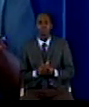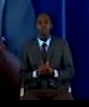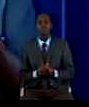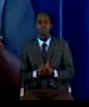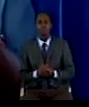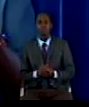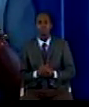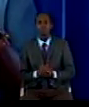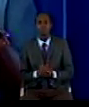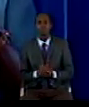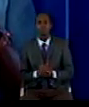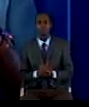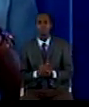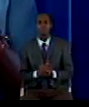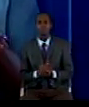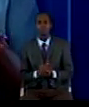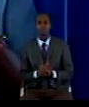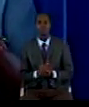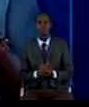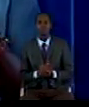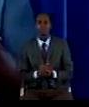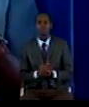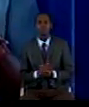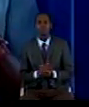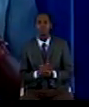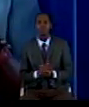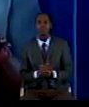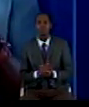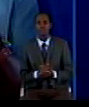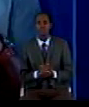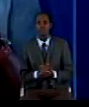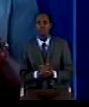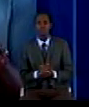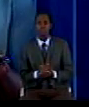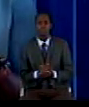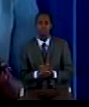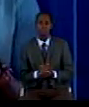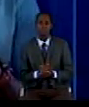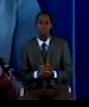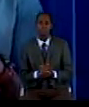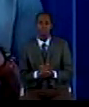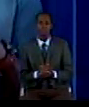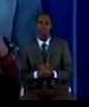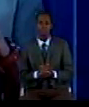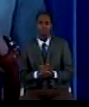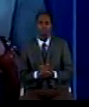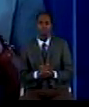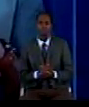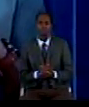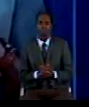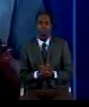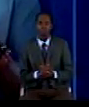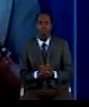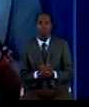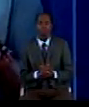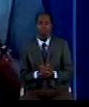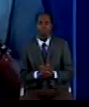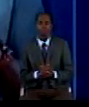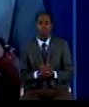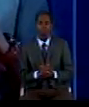Mwang? Why not two days are none? Anabuga Nang. Bam doko baba muzureshi wata kila annan baba zai samu